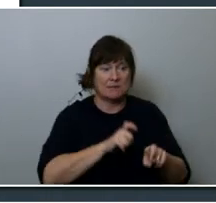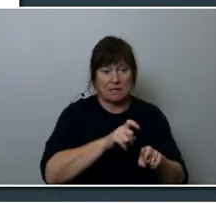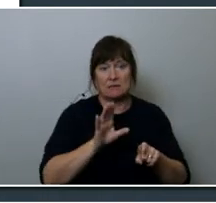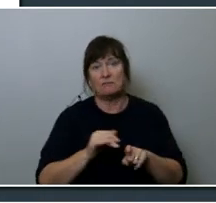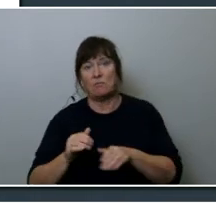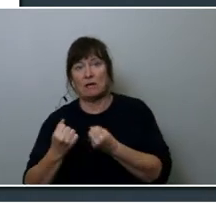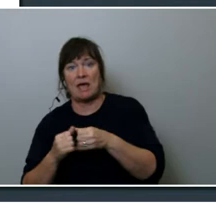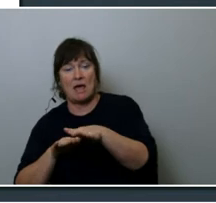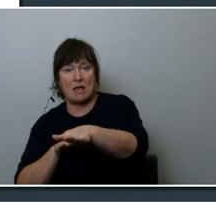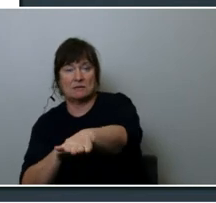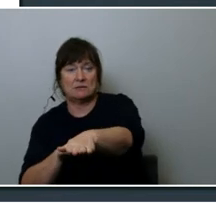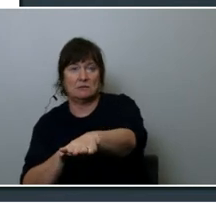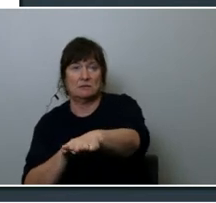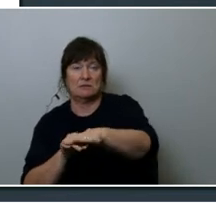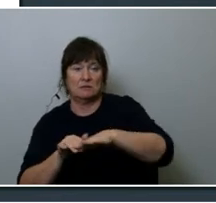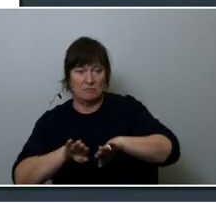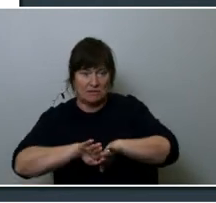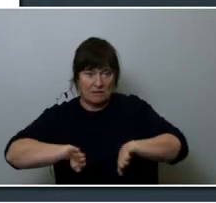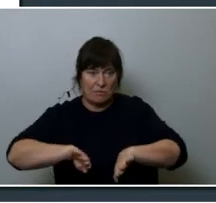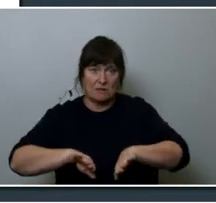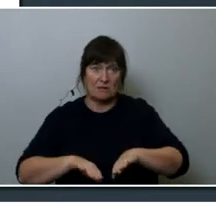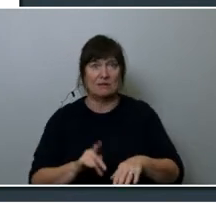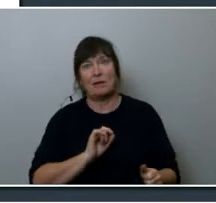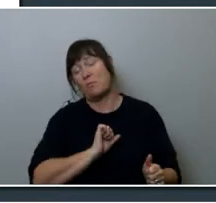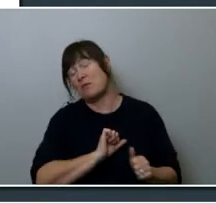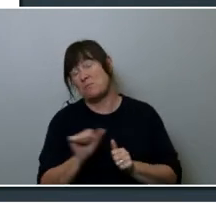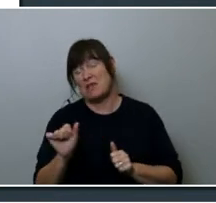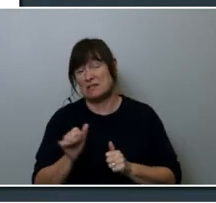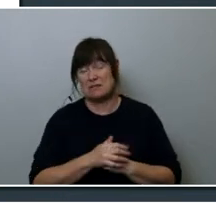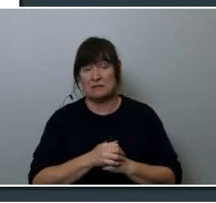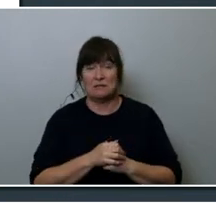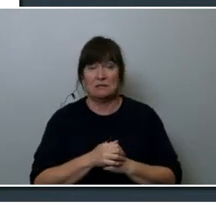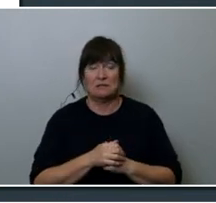cyclists from the traffic, so that would be the ultimate.